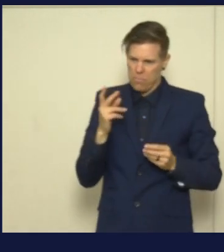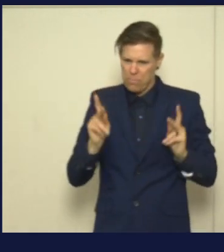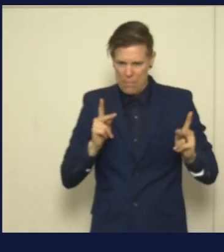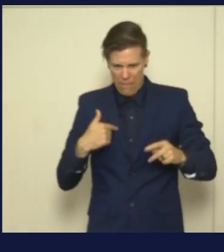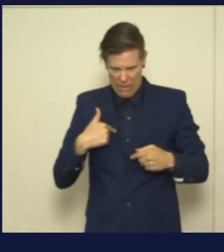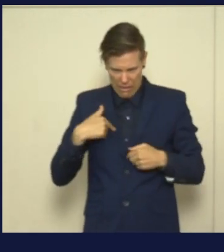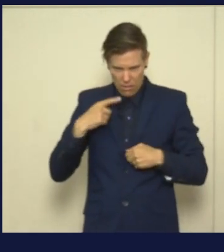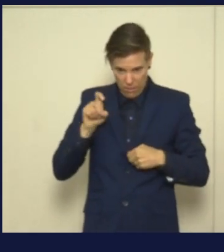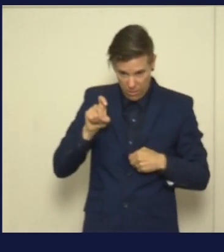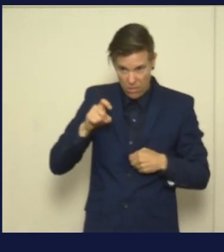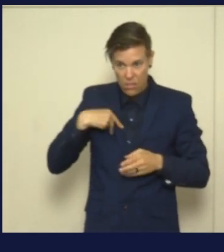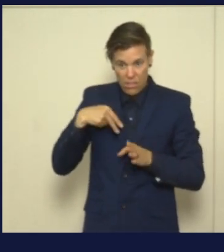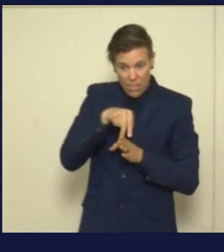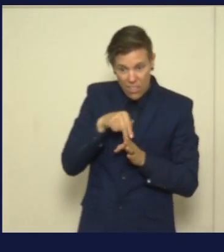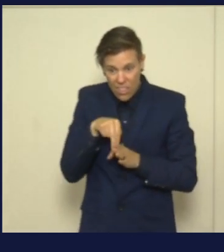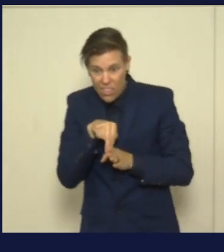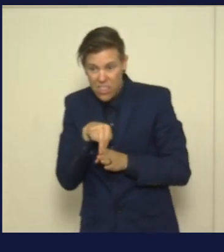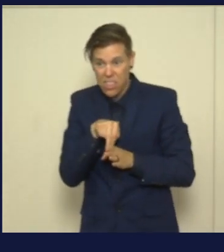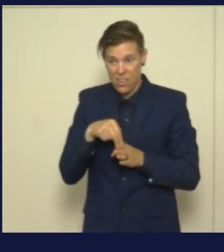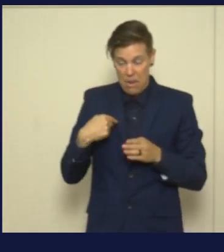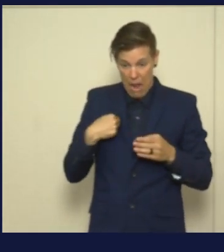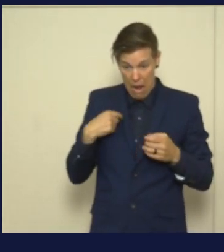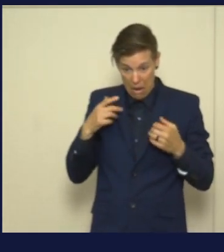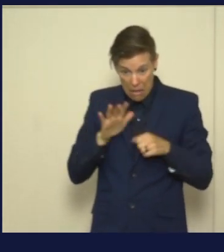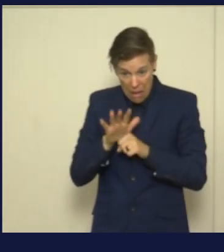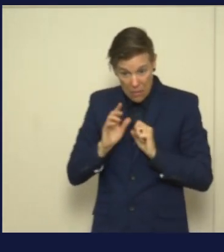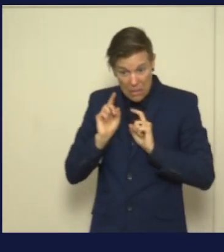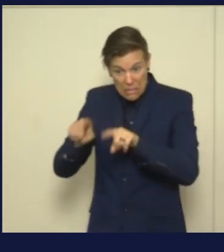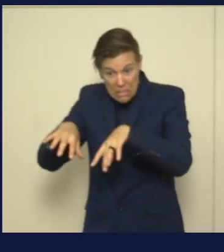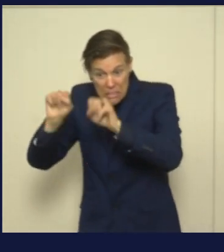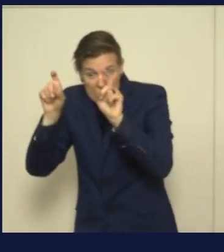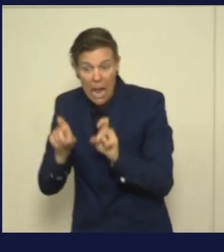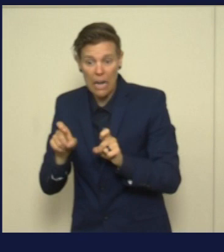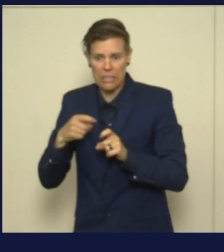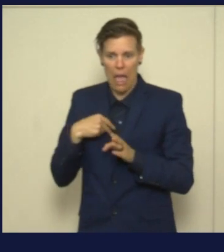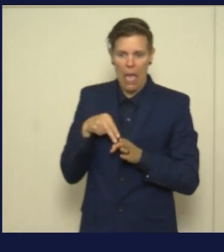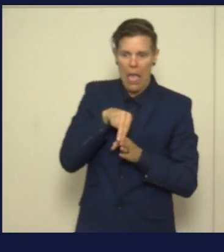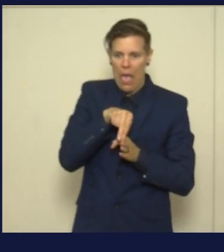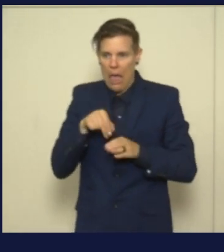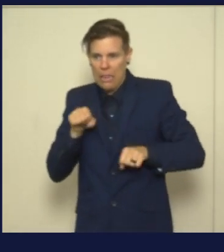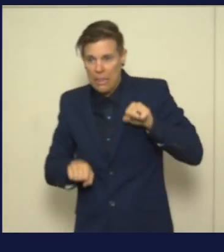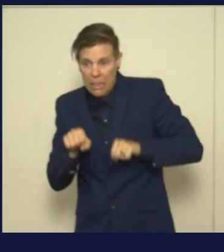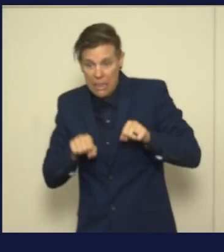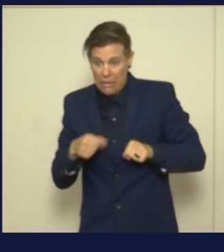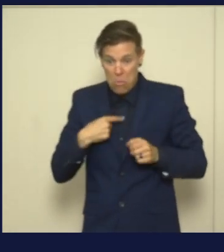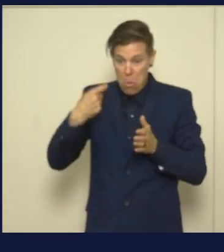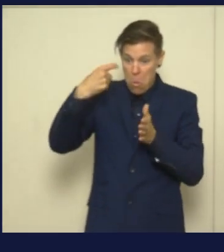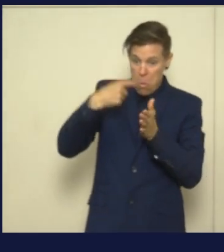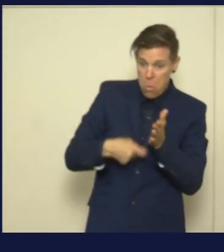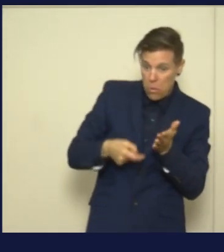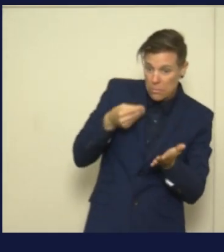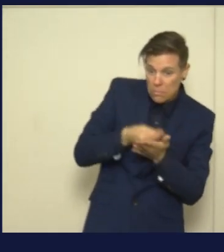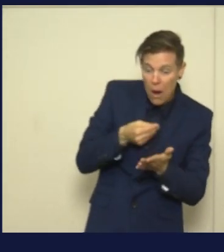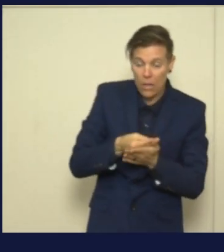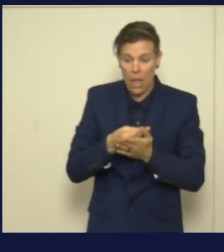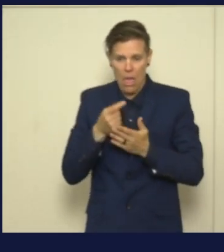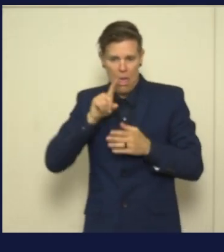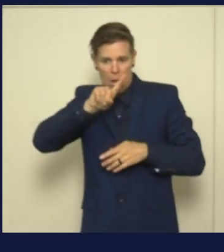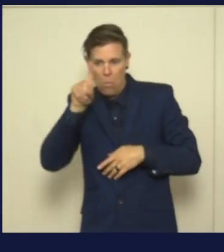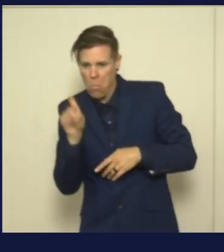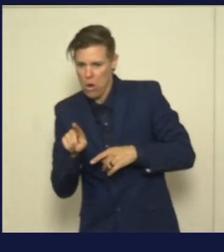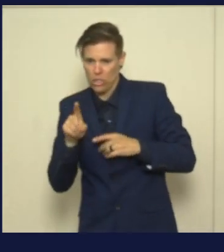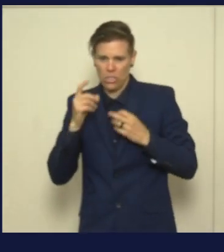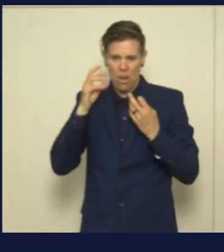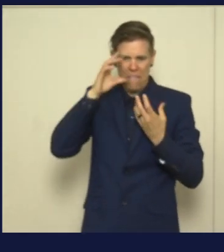supply chain? Can anyone get tested? Am I going to be charged for testing? And there's such inconsistent national